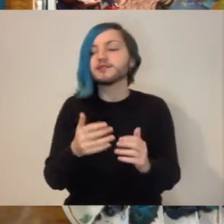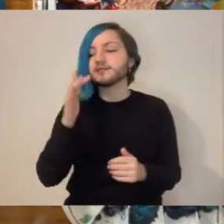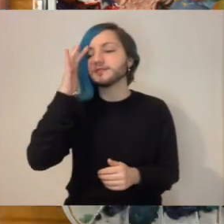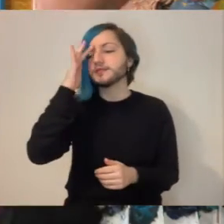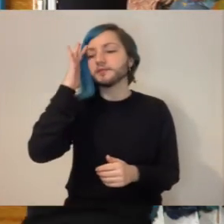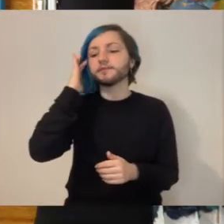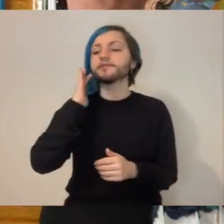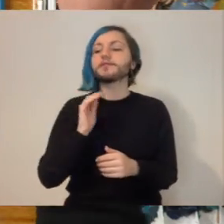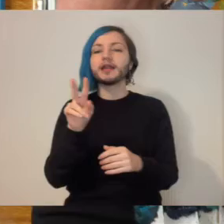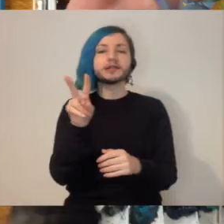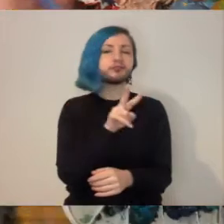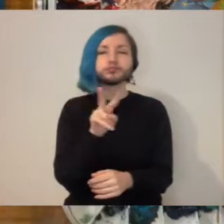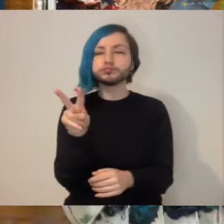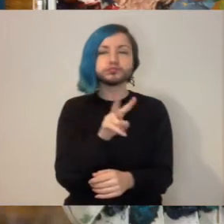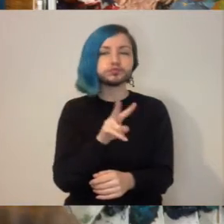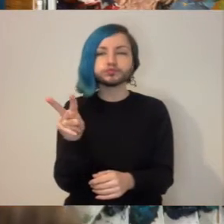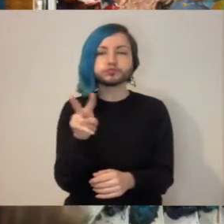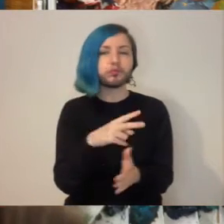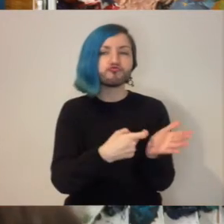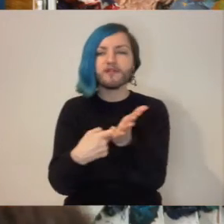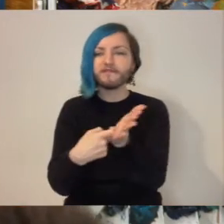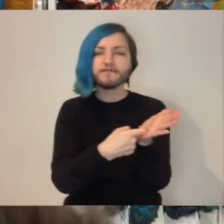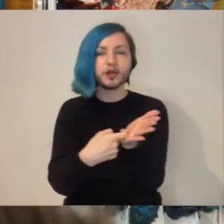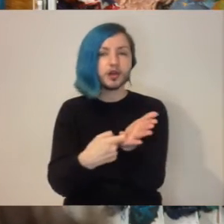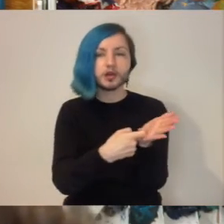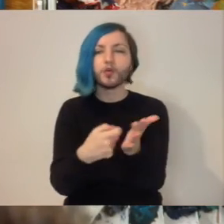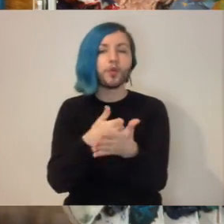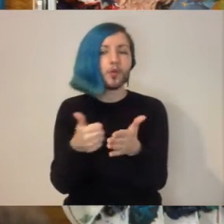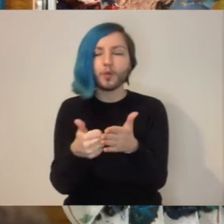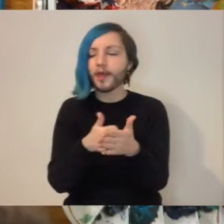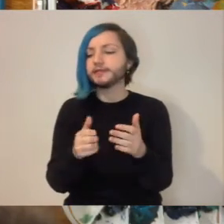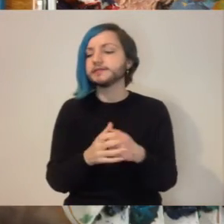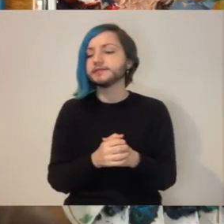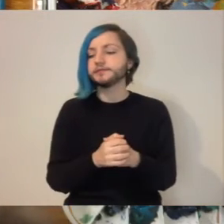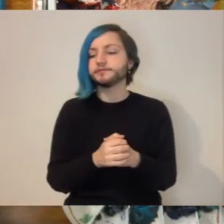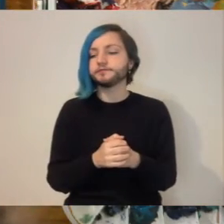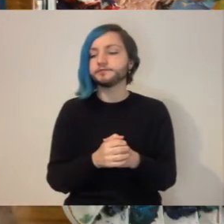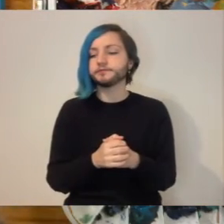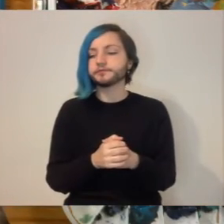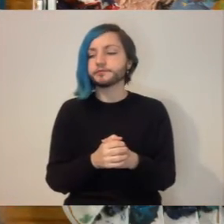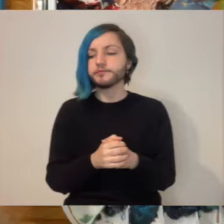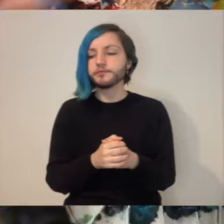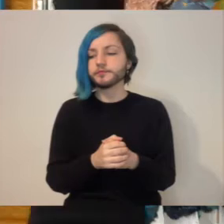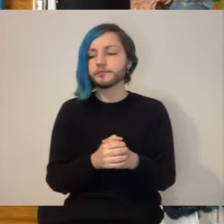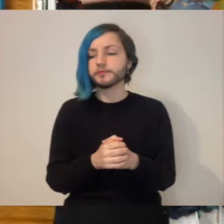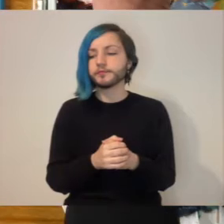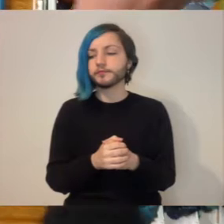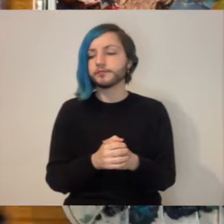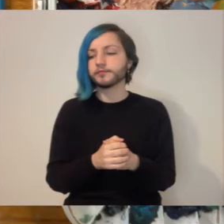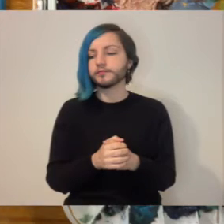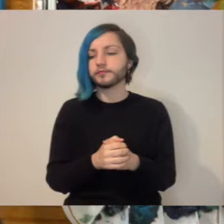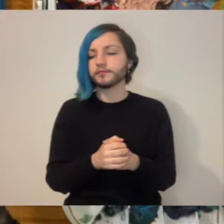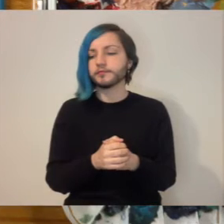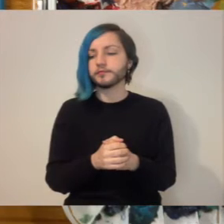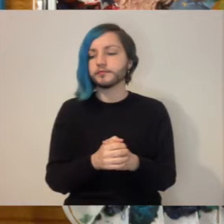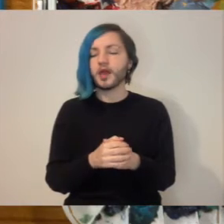in, and keep looking back to our source material, and getting the